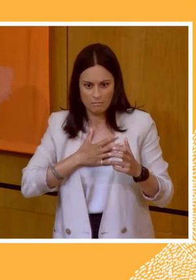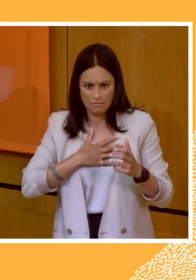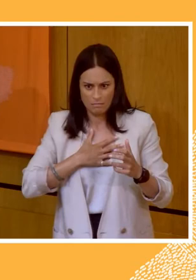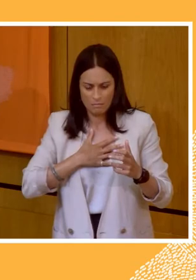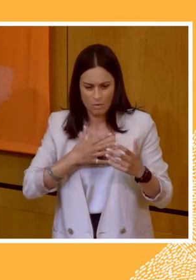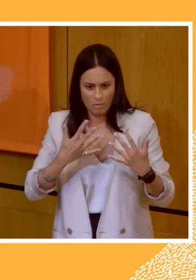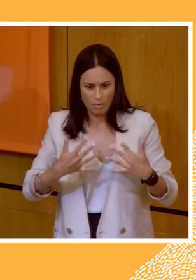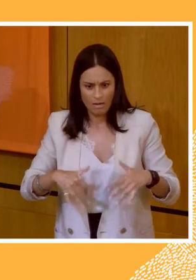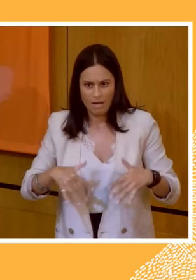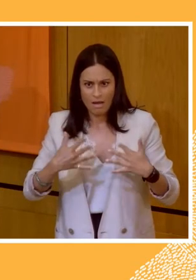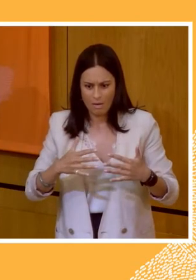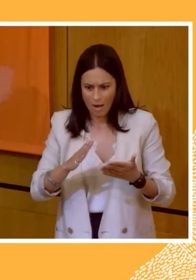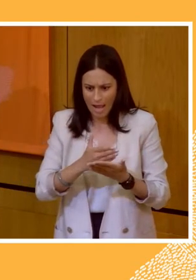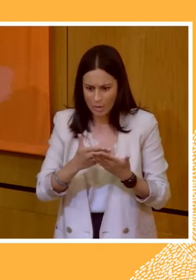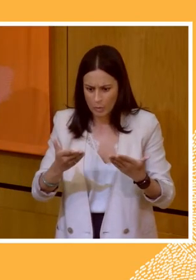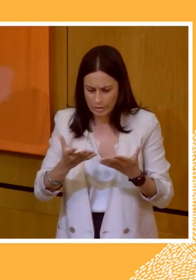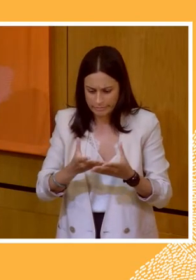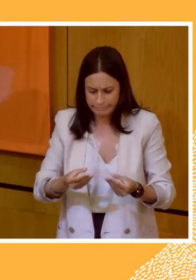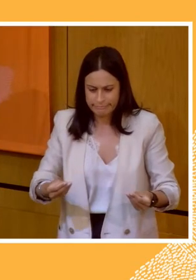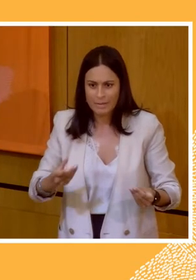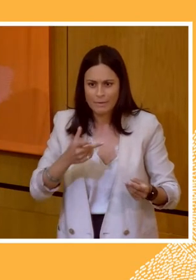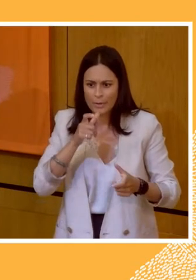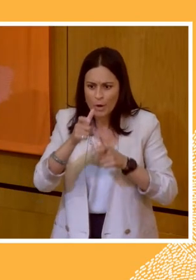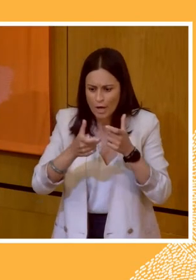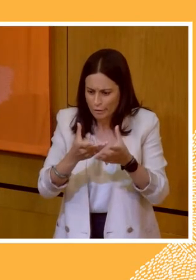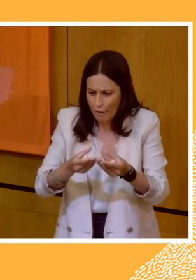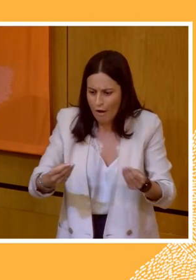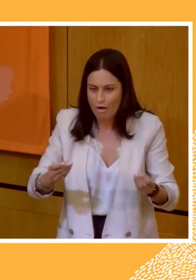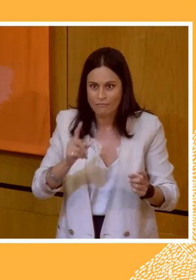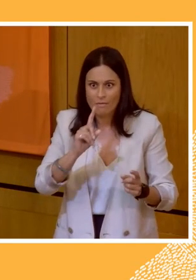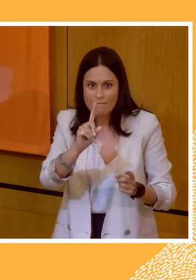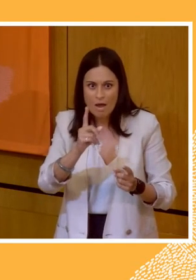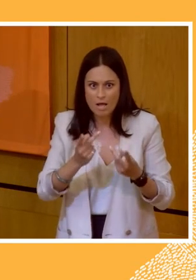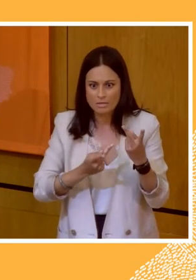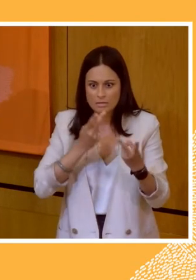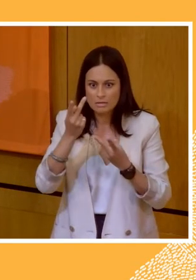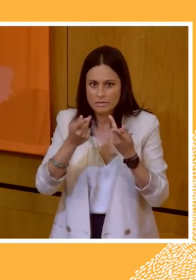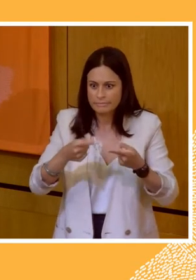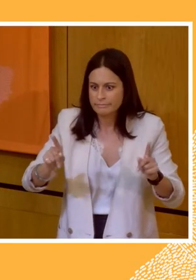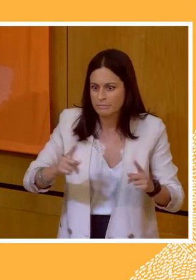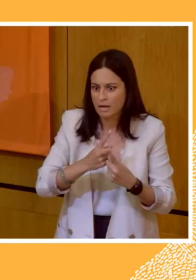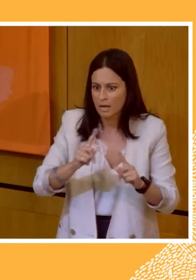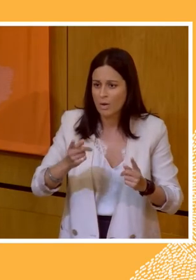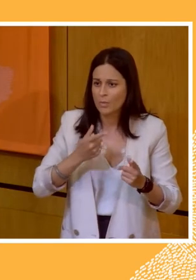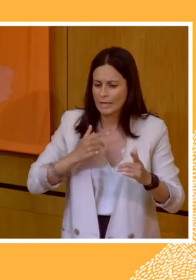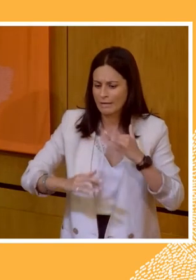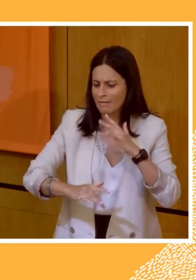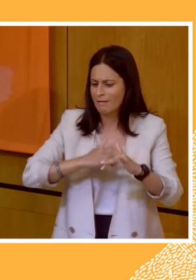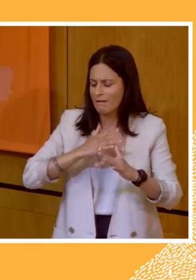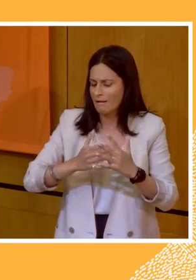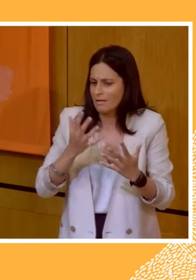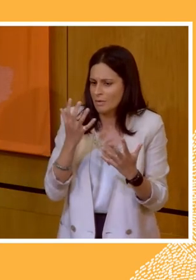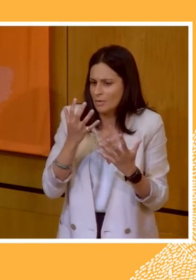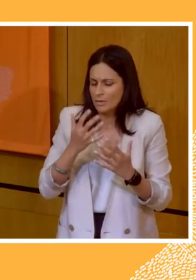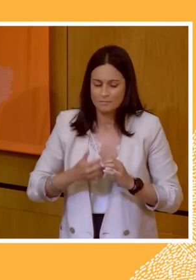move beyond language and words, and that's what we experienced there, so I just wanted to share that as well.